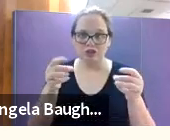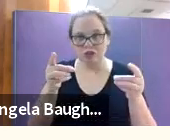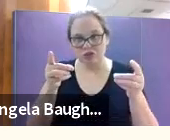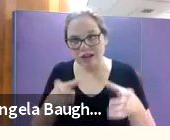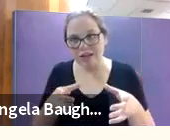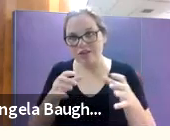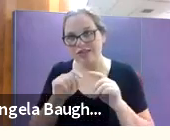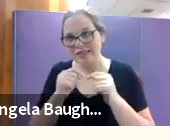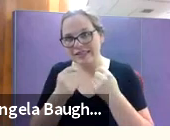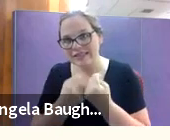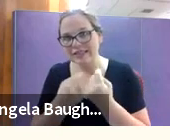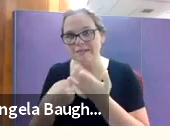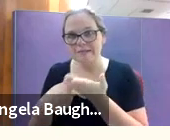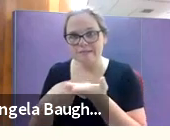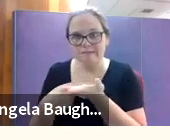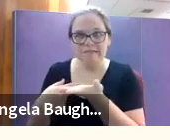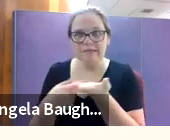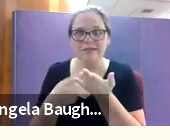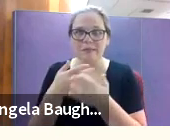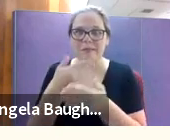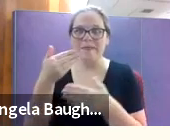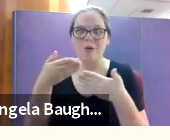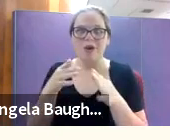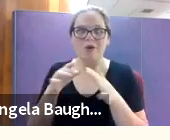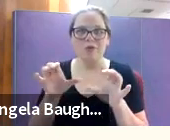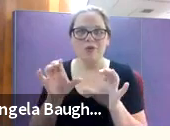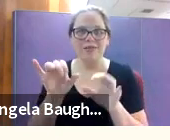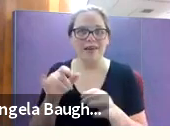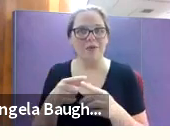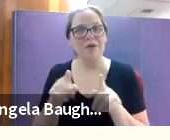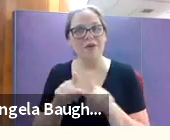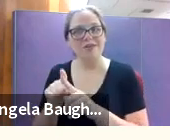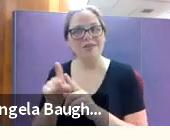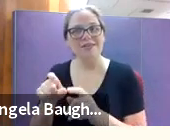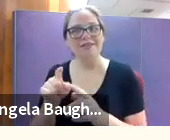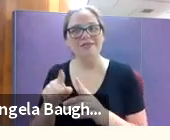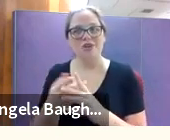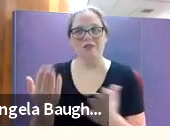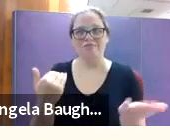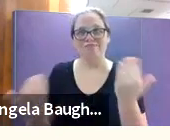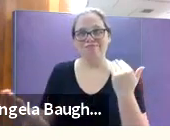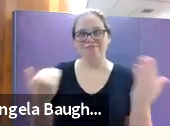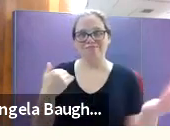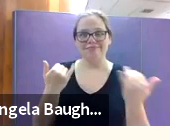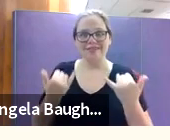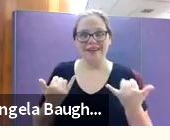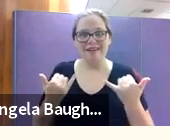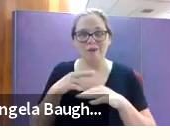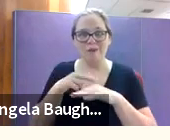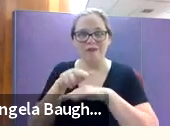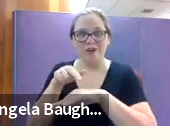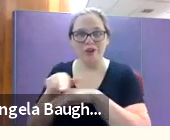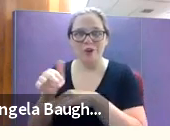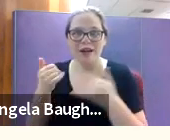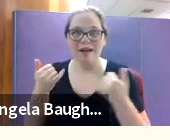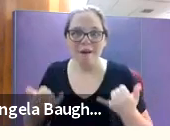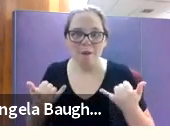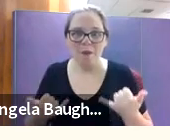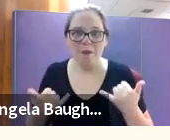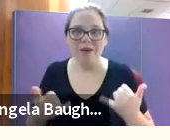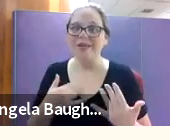do that, because you're right. We need to start, but we also need to start getting those people in now, making those referrals now,